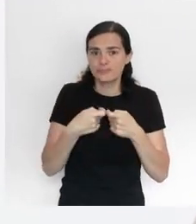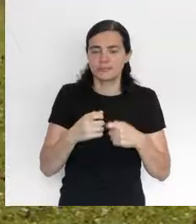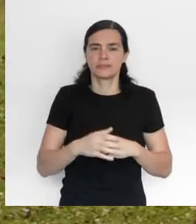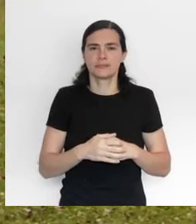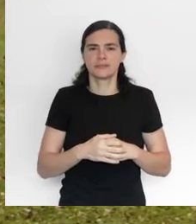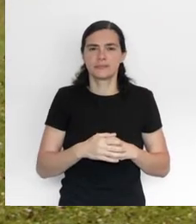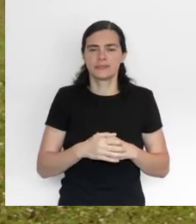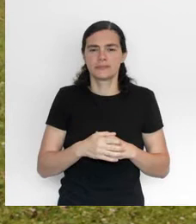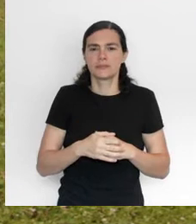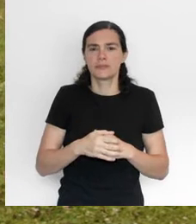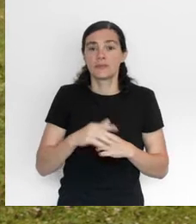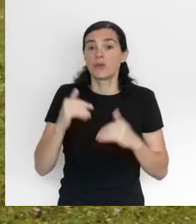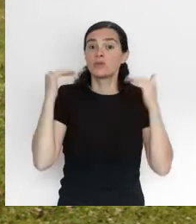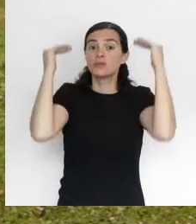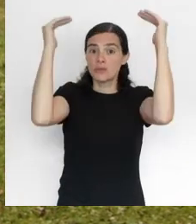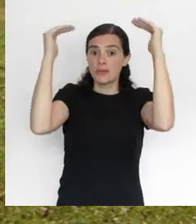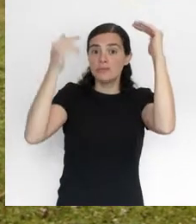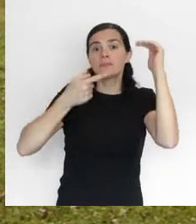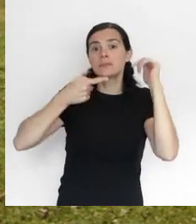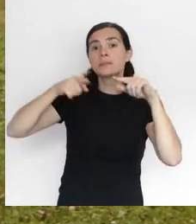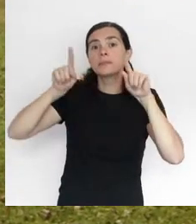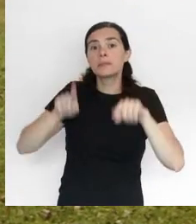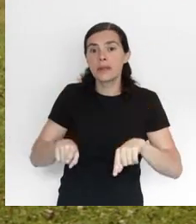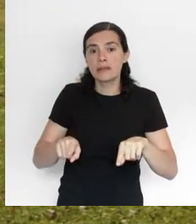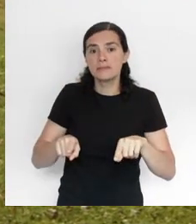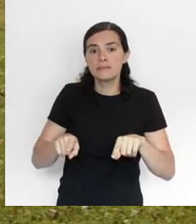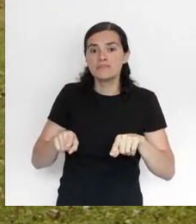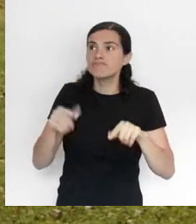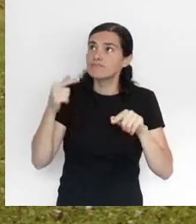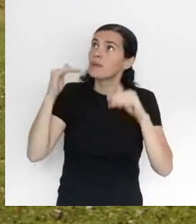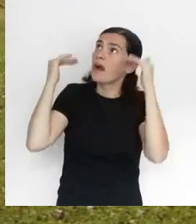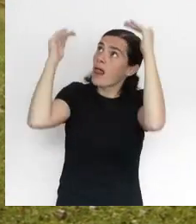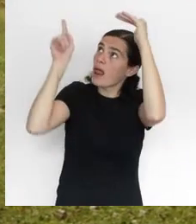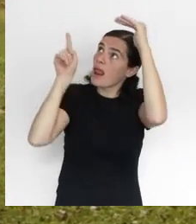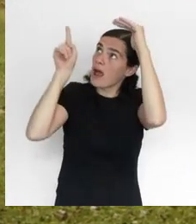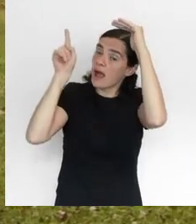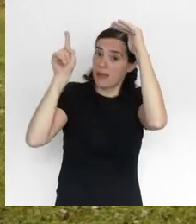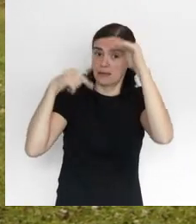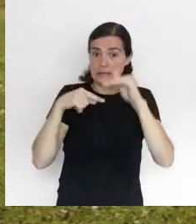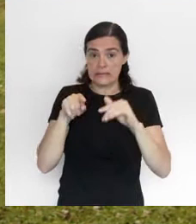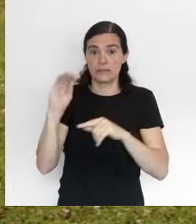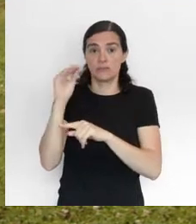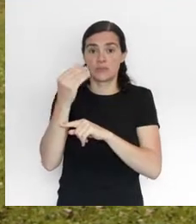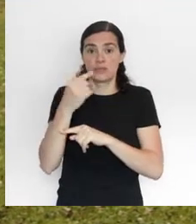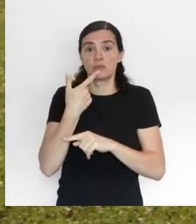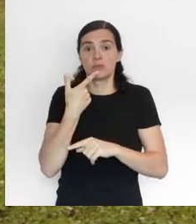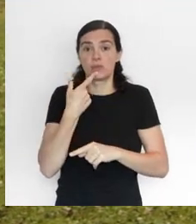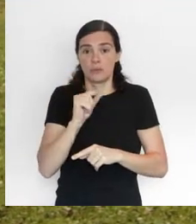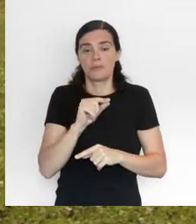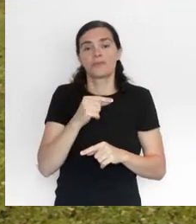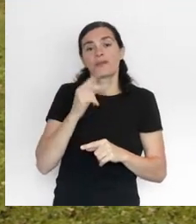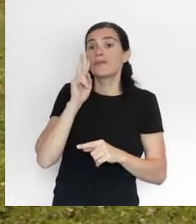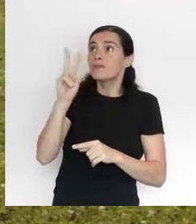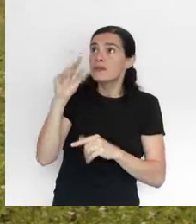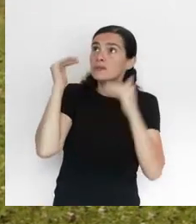The sky is back above us with this piece